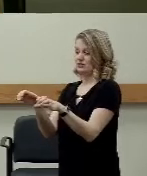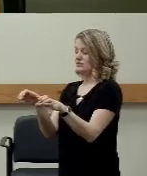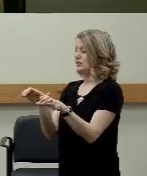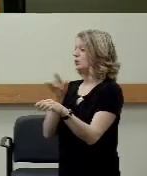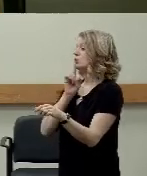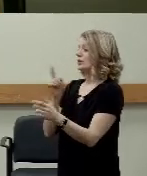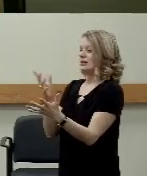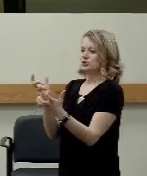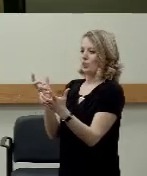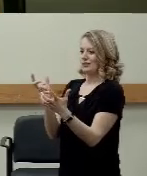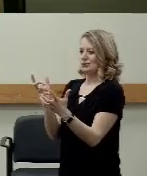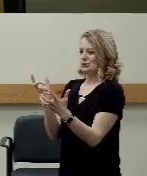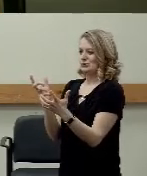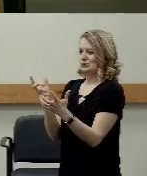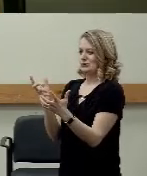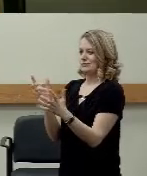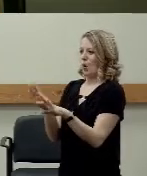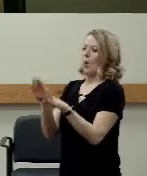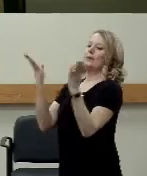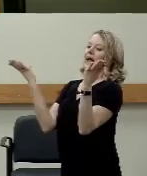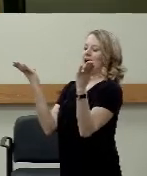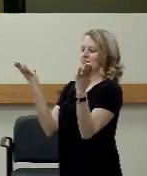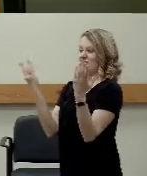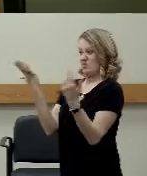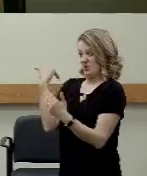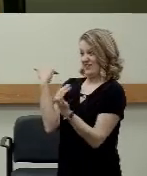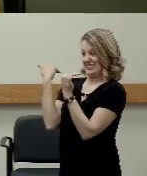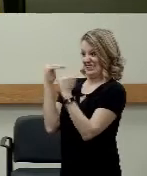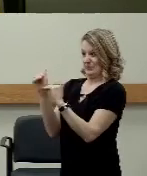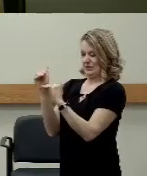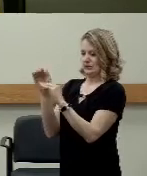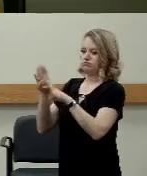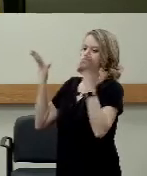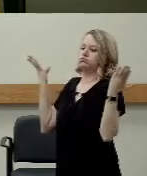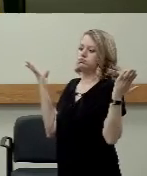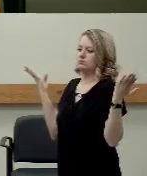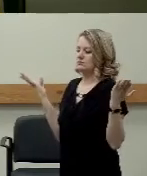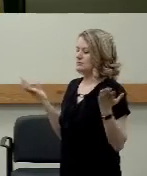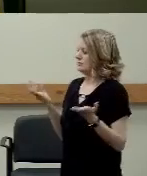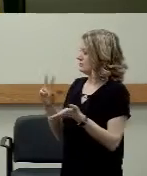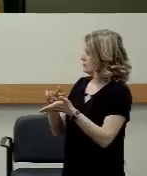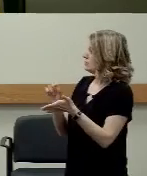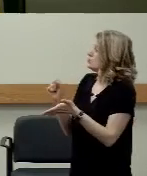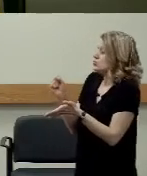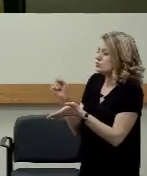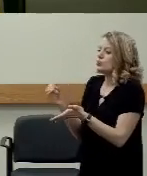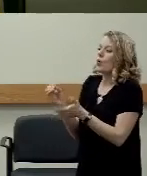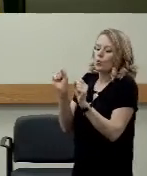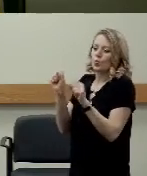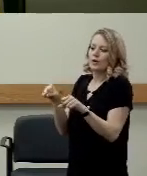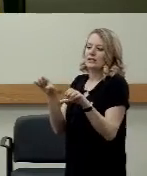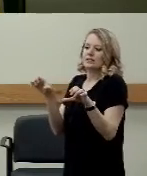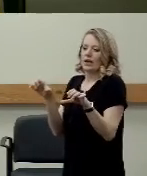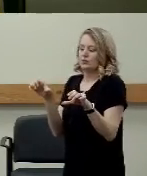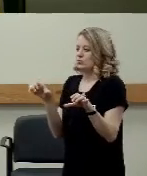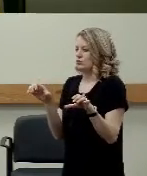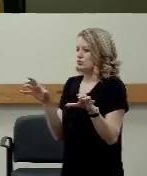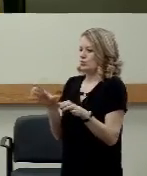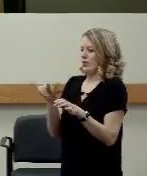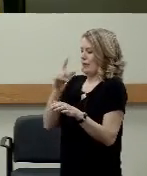primarily to lift the restrictions on the closed businesses, and so in effect we can do that by not